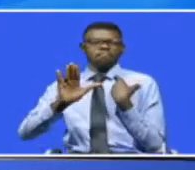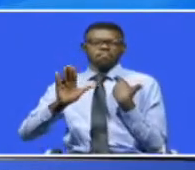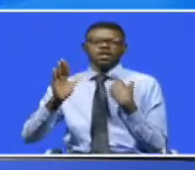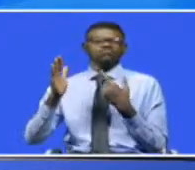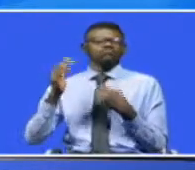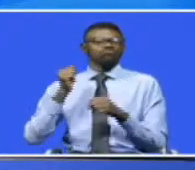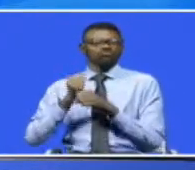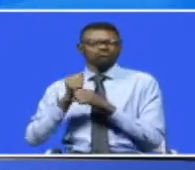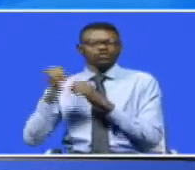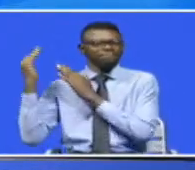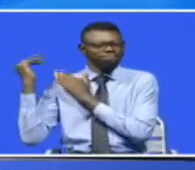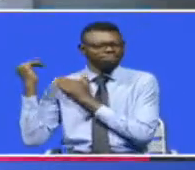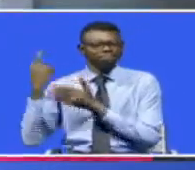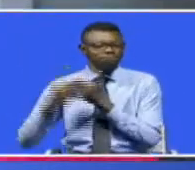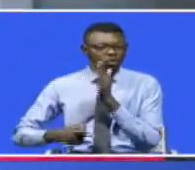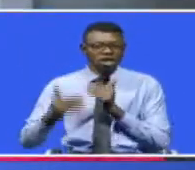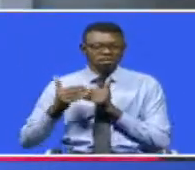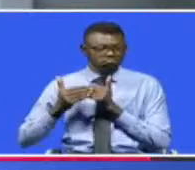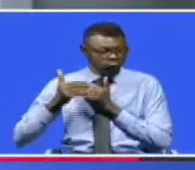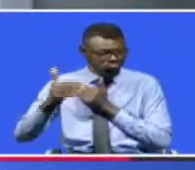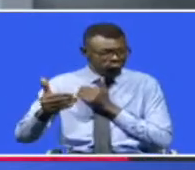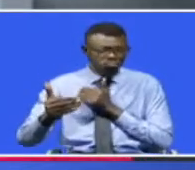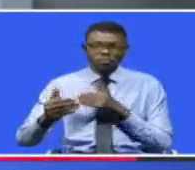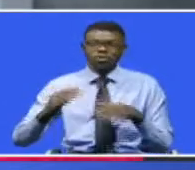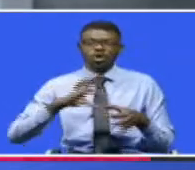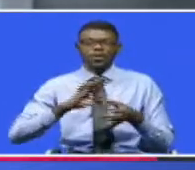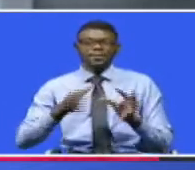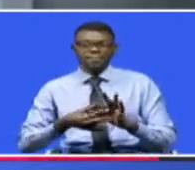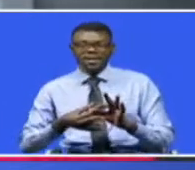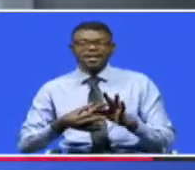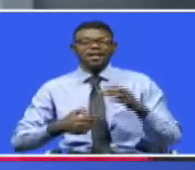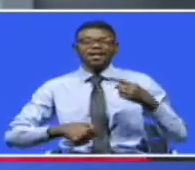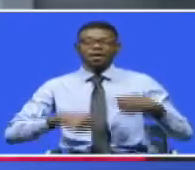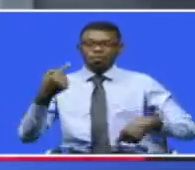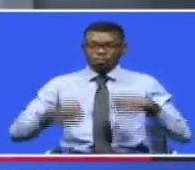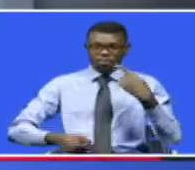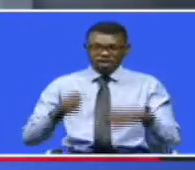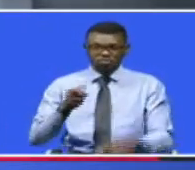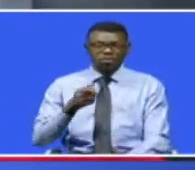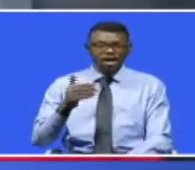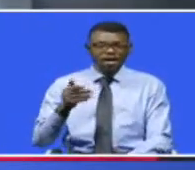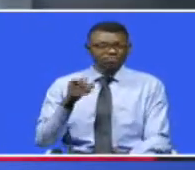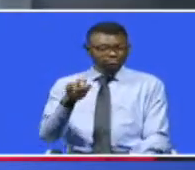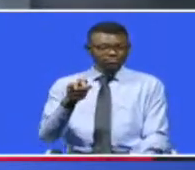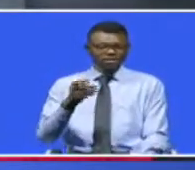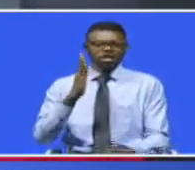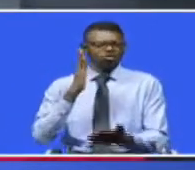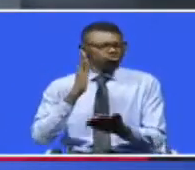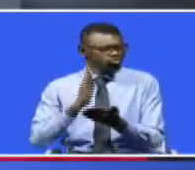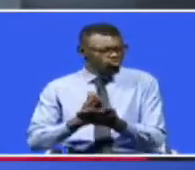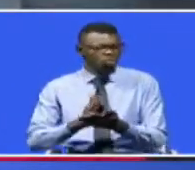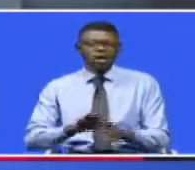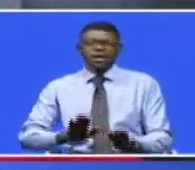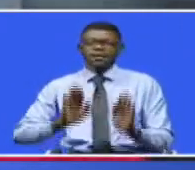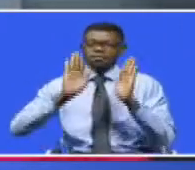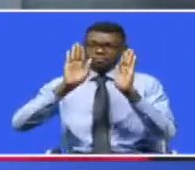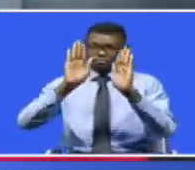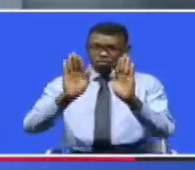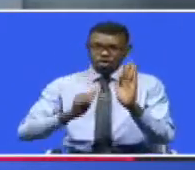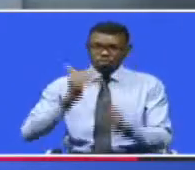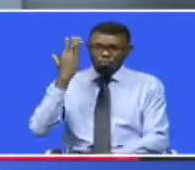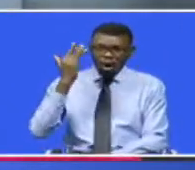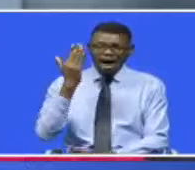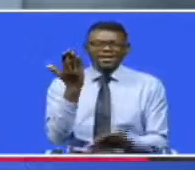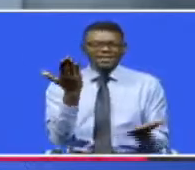expect in the Olympics. Mashindano hayo pia ni muhimu sana, manake tutakuwa tunazidi kujipima nguvu na